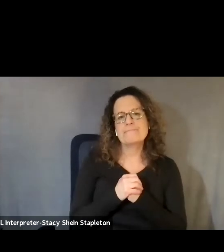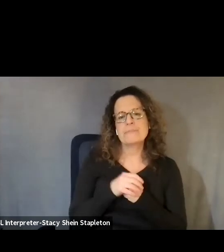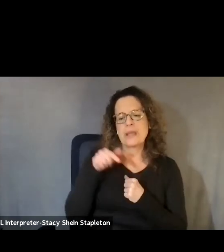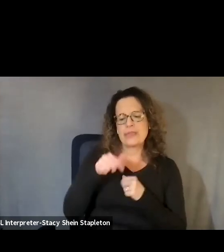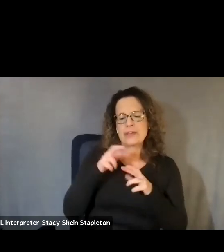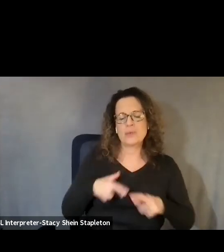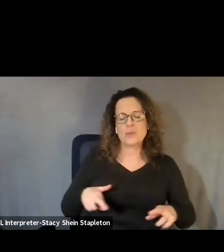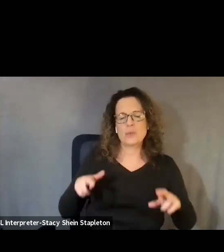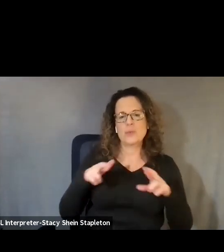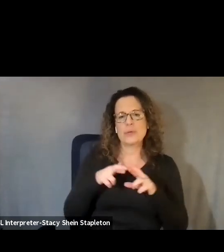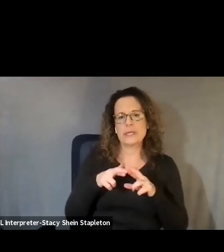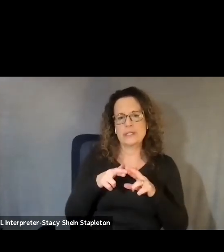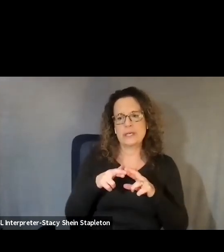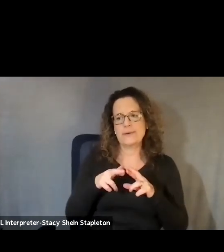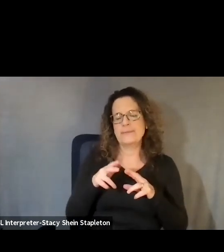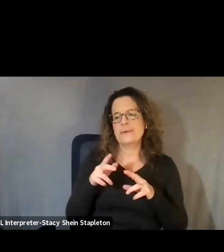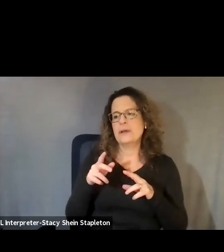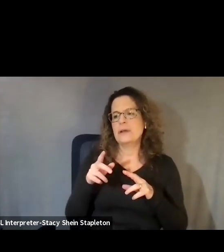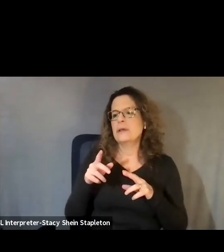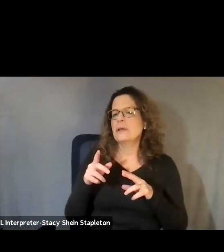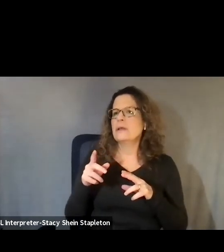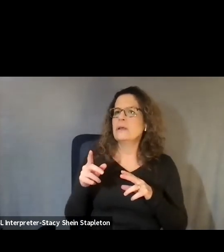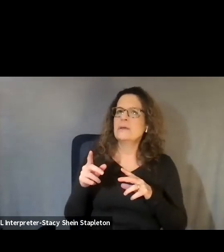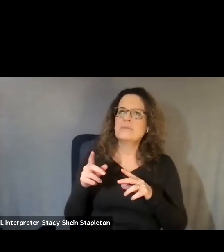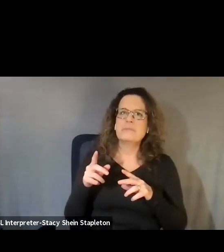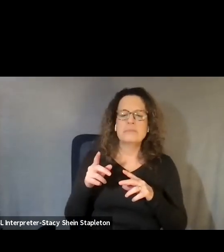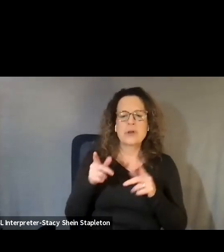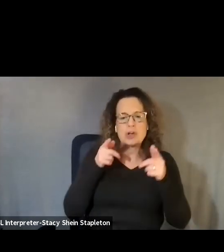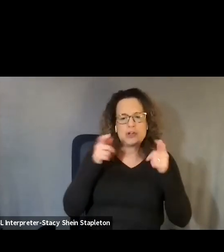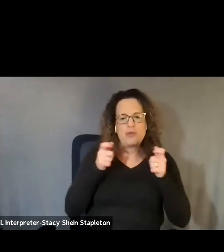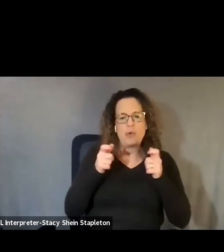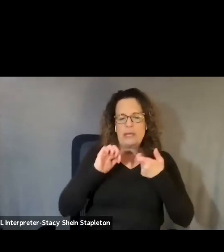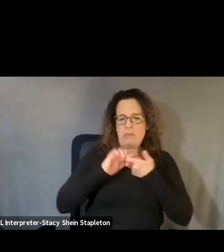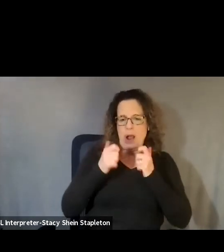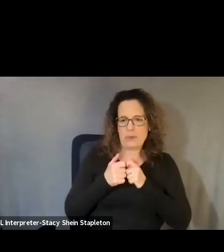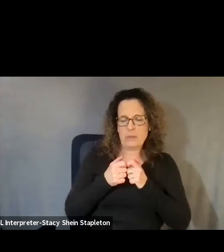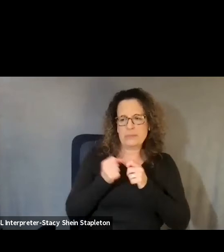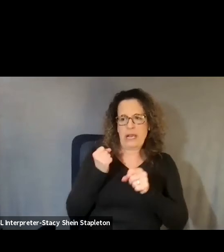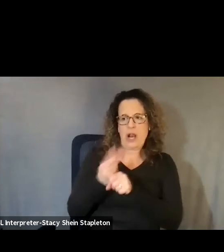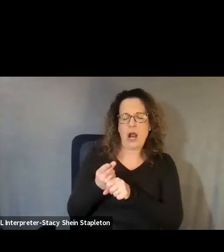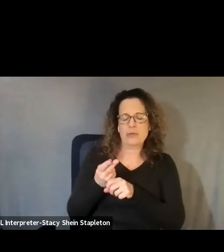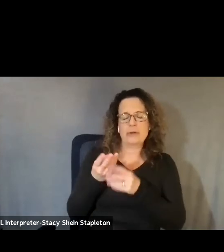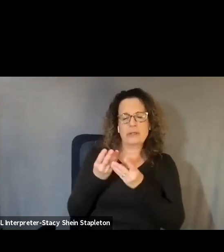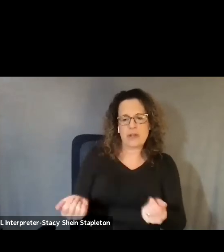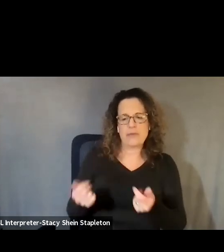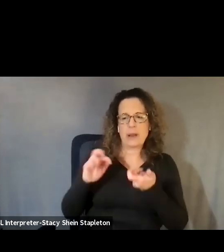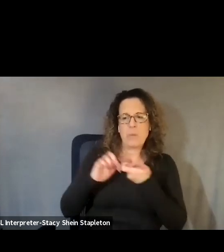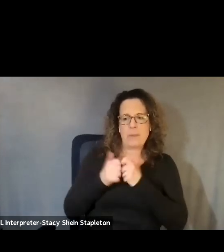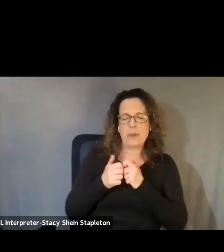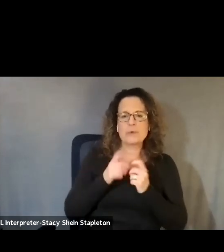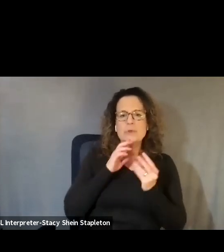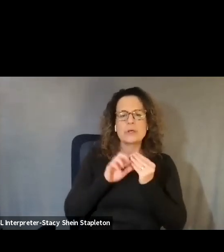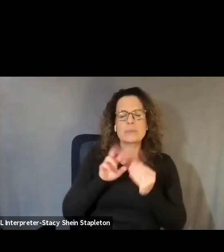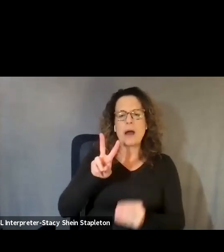region climbing back on top of the problems and conquering them that it has seen. I mentioned Waukegan